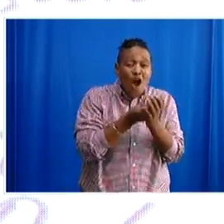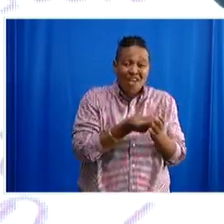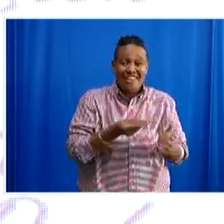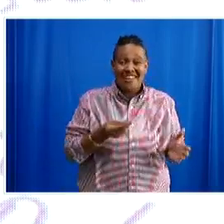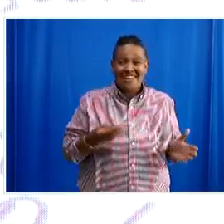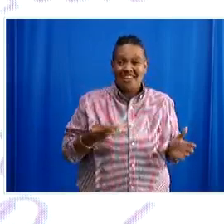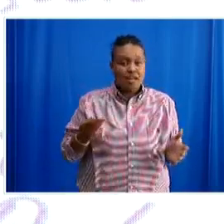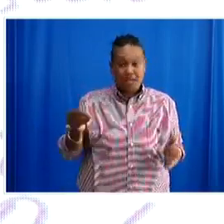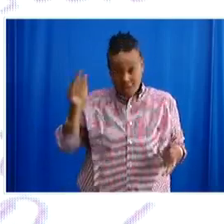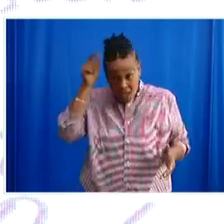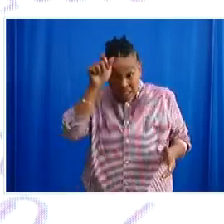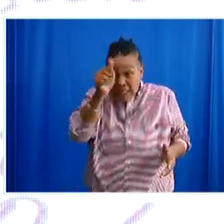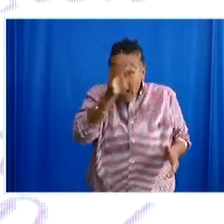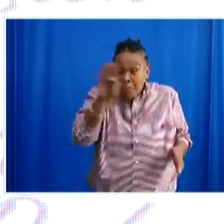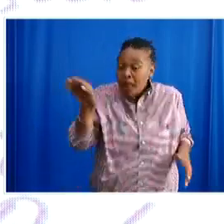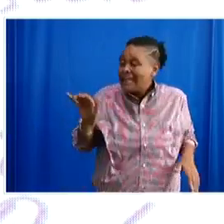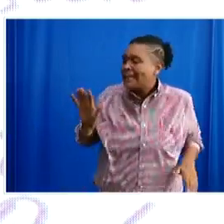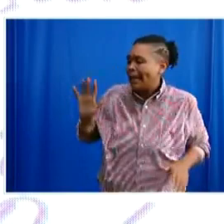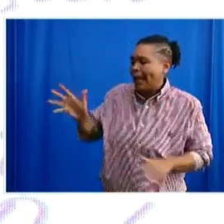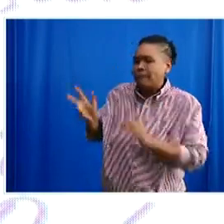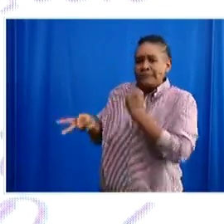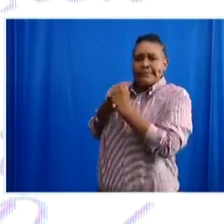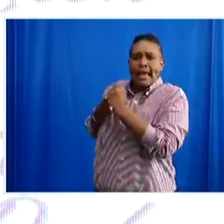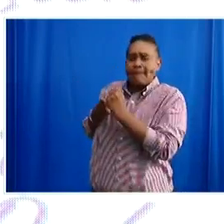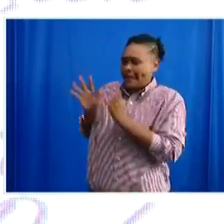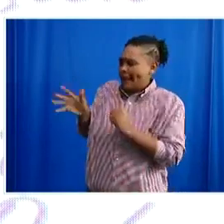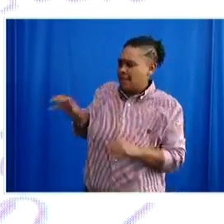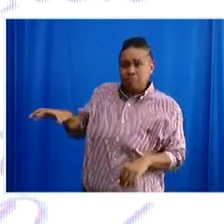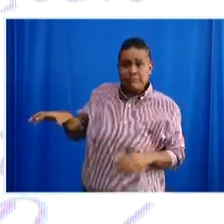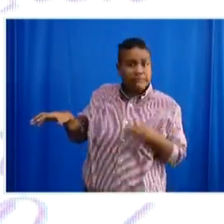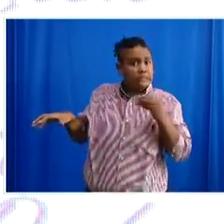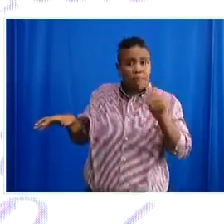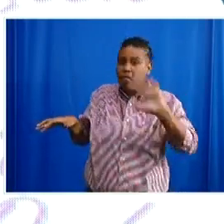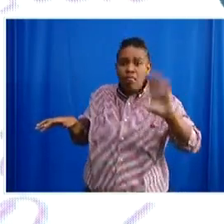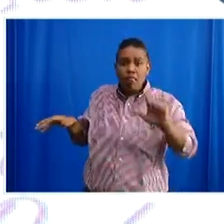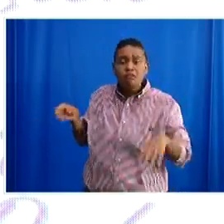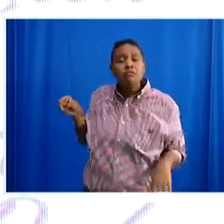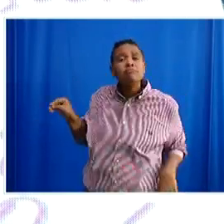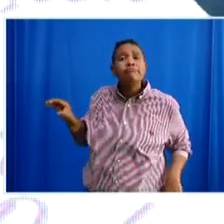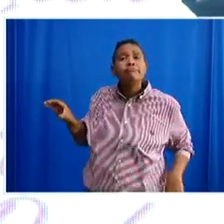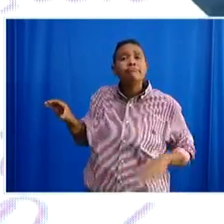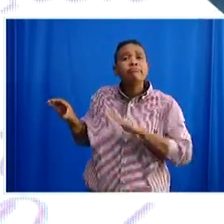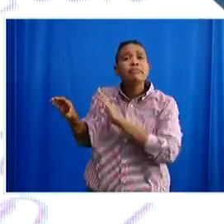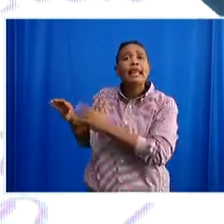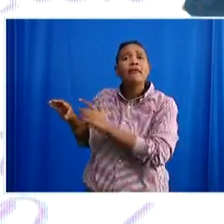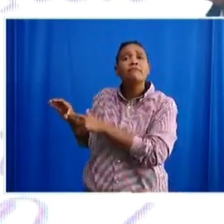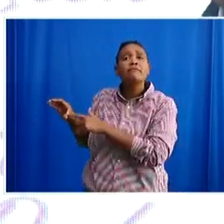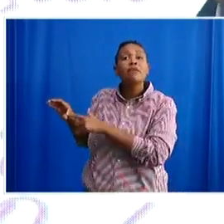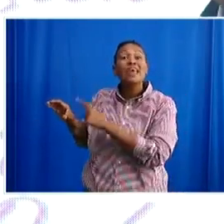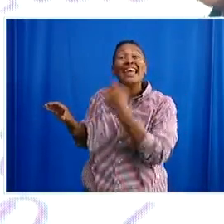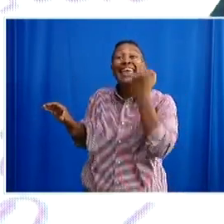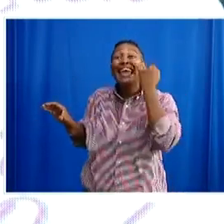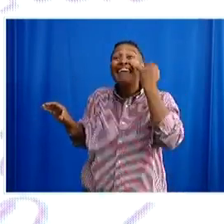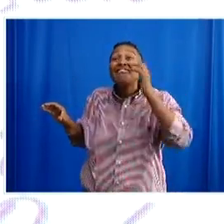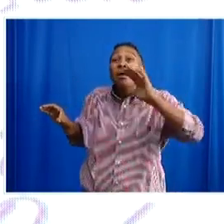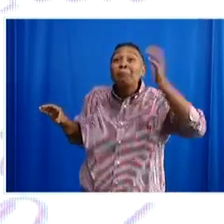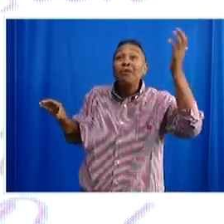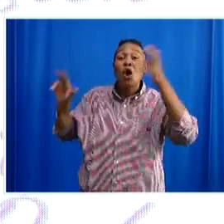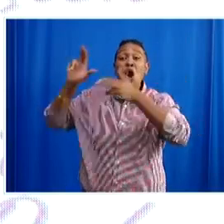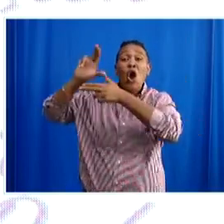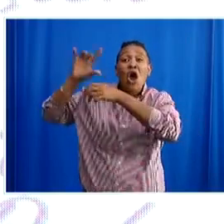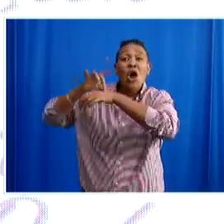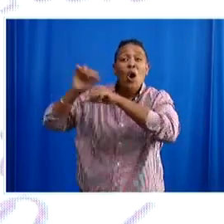to not spend, but to put aside, to be used only in the event of natural disaster, an